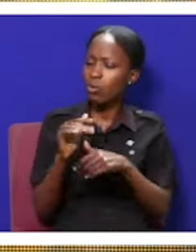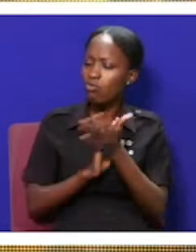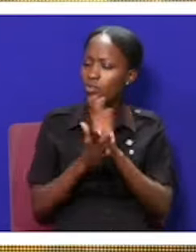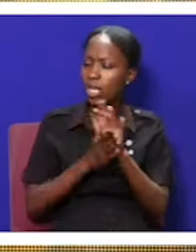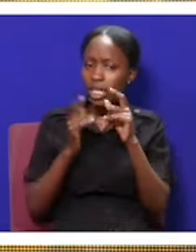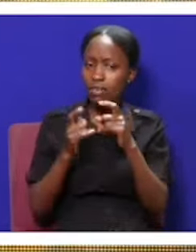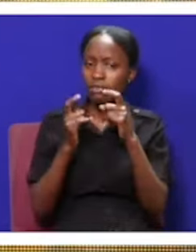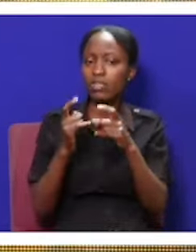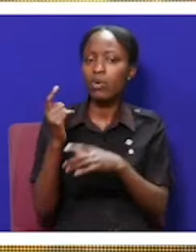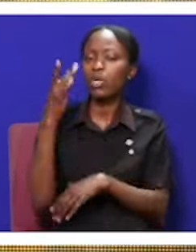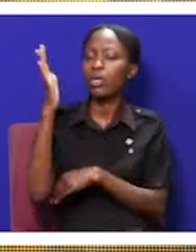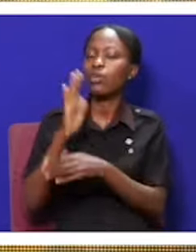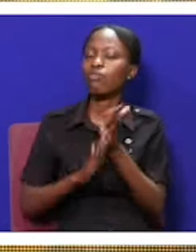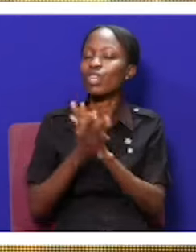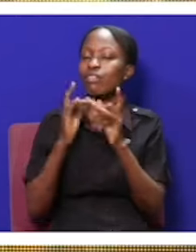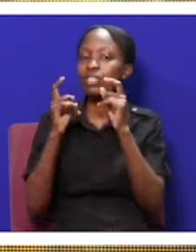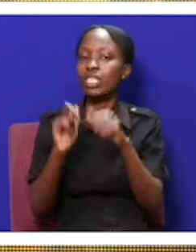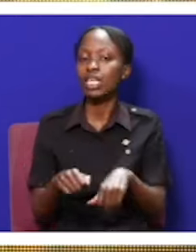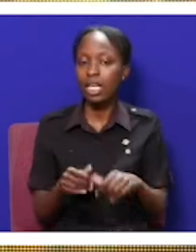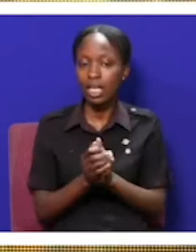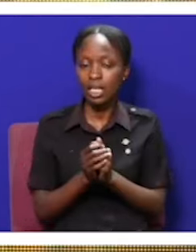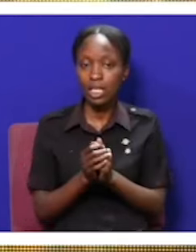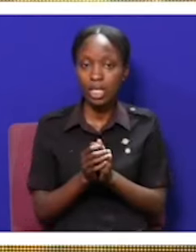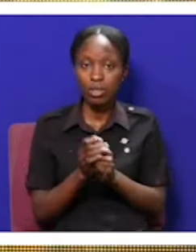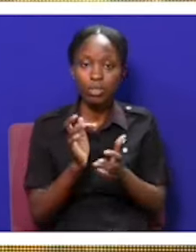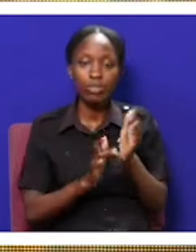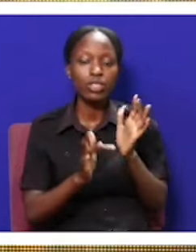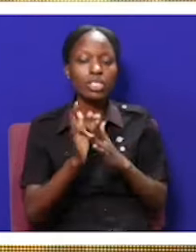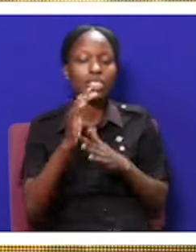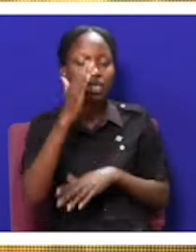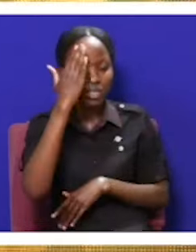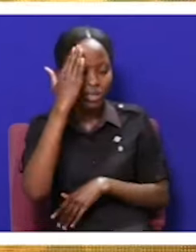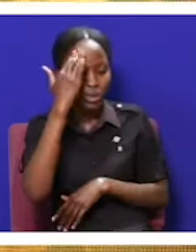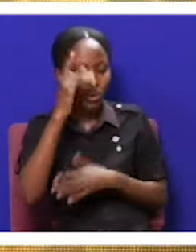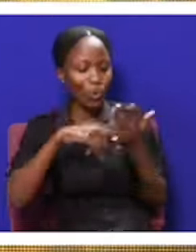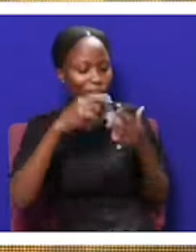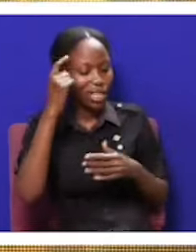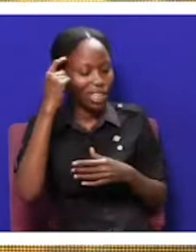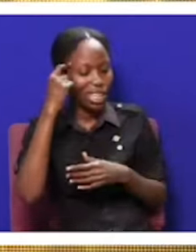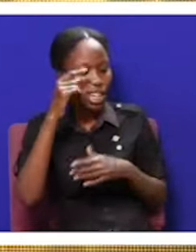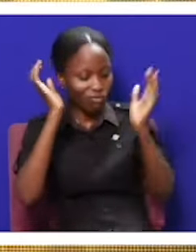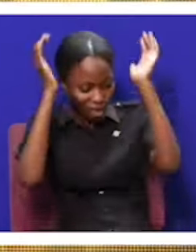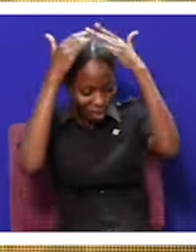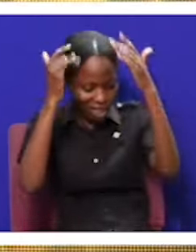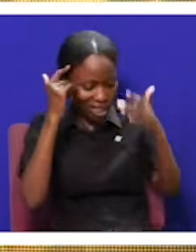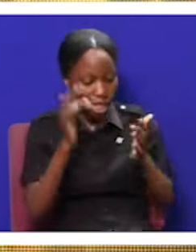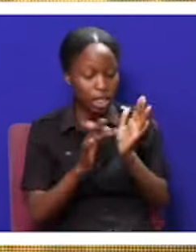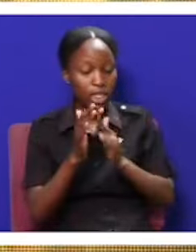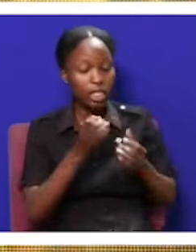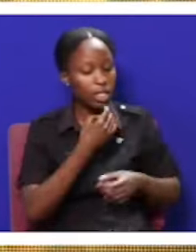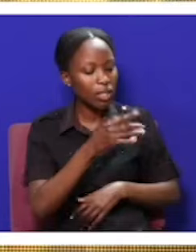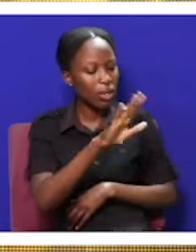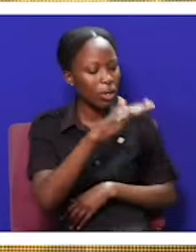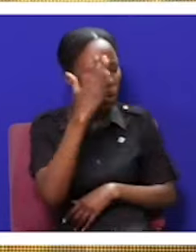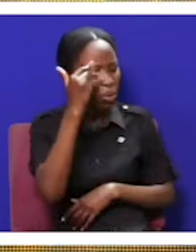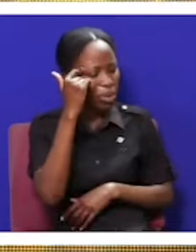the only one who can forgive sin." Jesus knew their thoughts and said to them, "Why do you